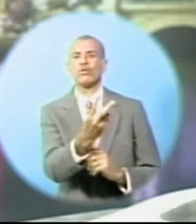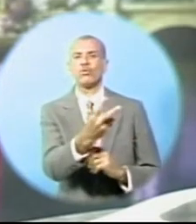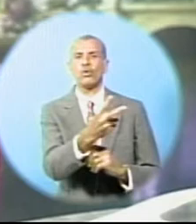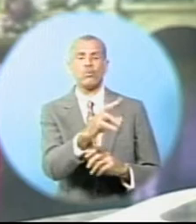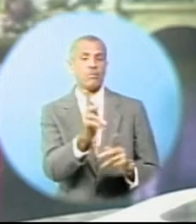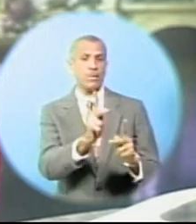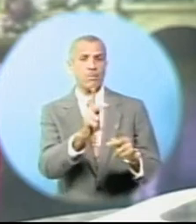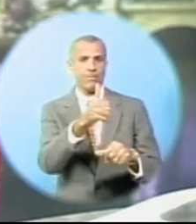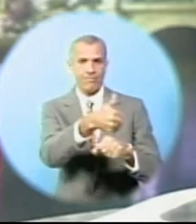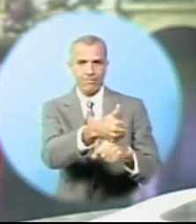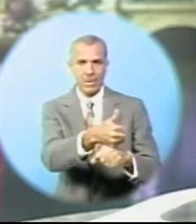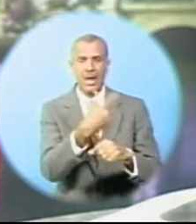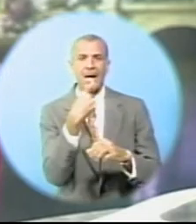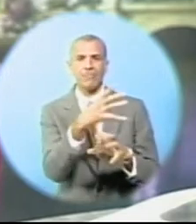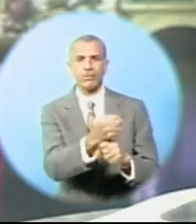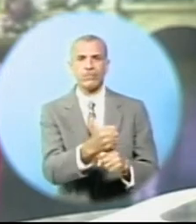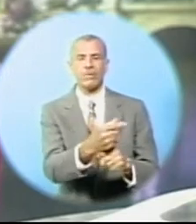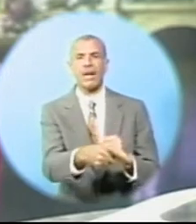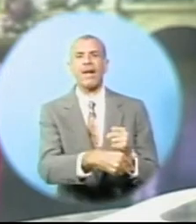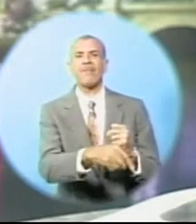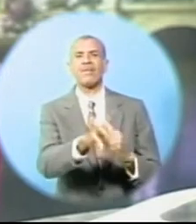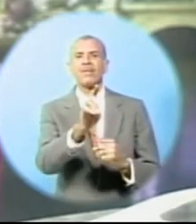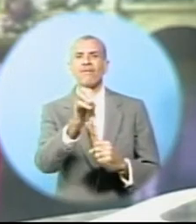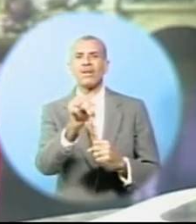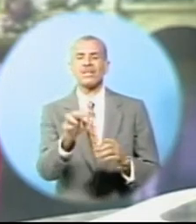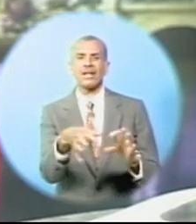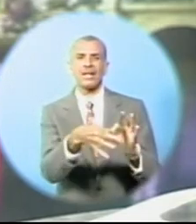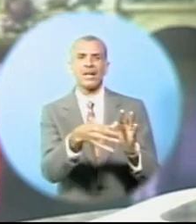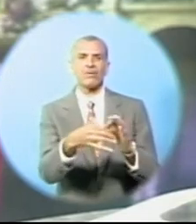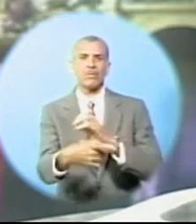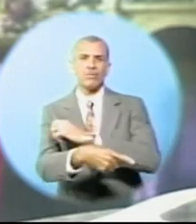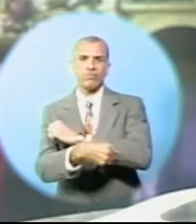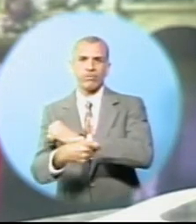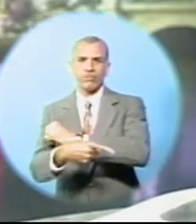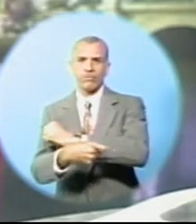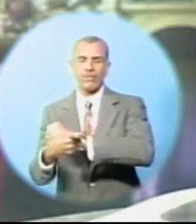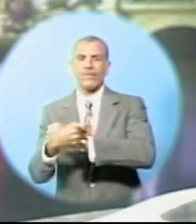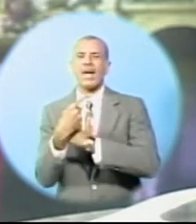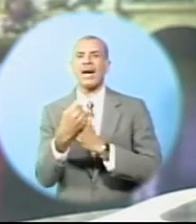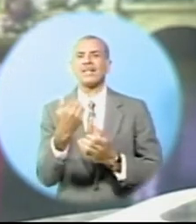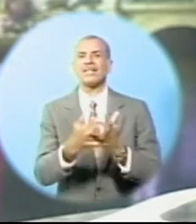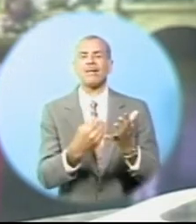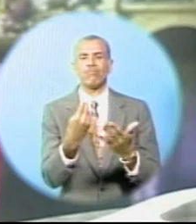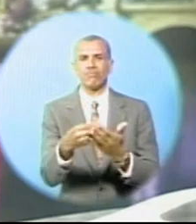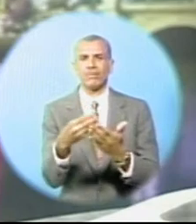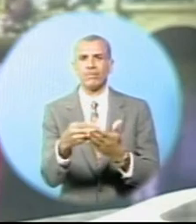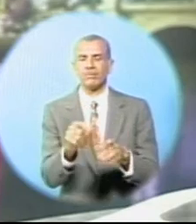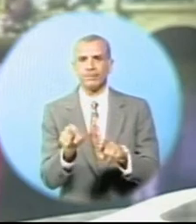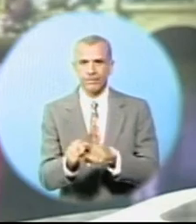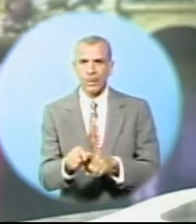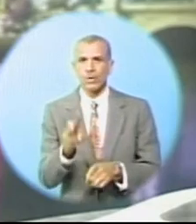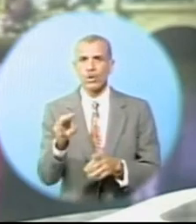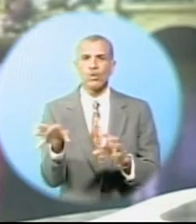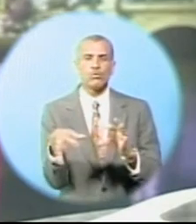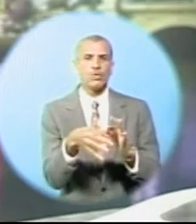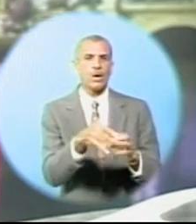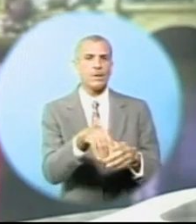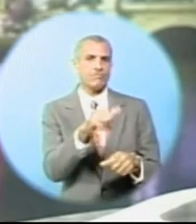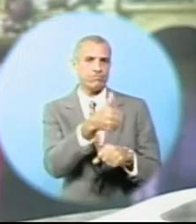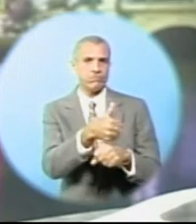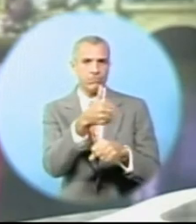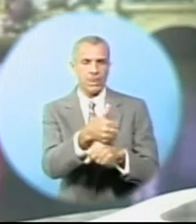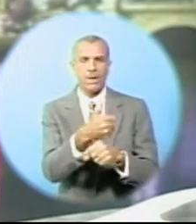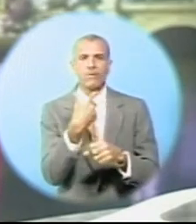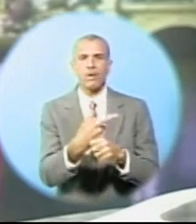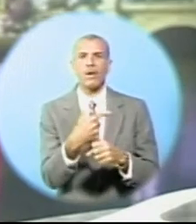men and seized articles and devices connected to skimming, as well as a quantity of money. The two were jointly charged with the